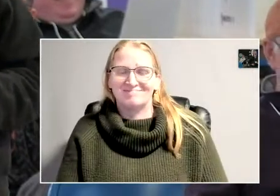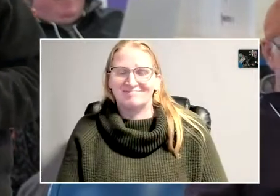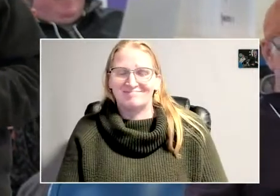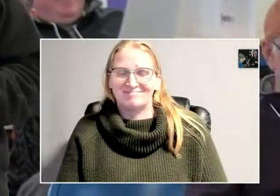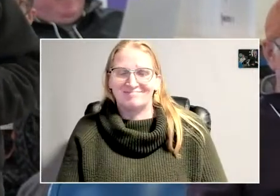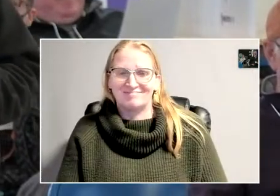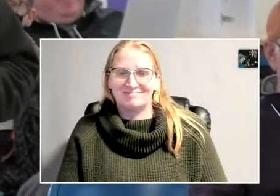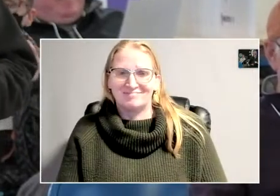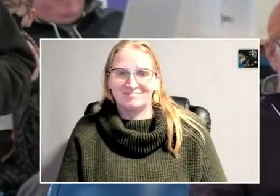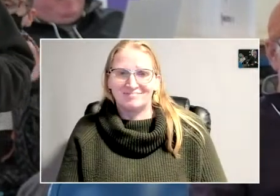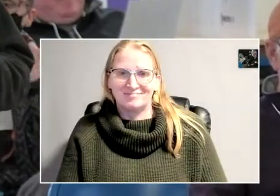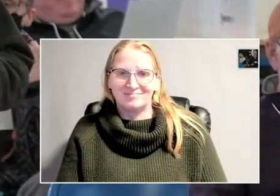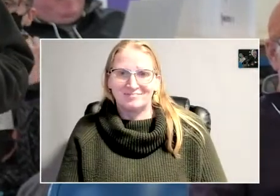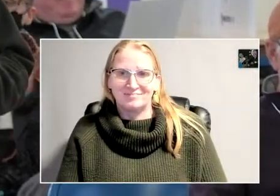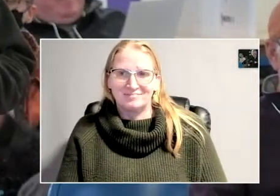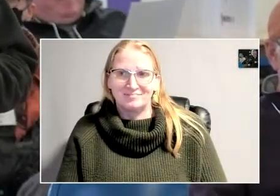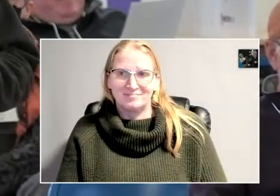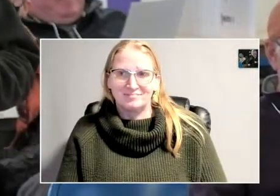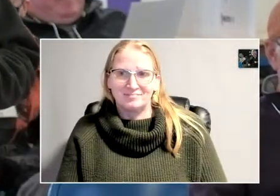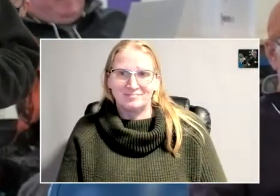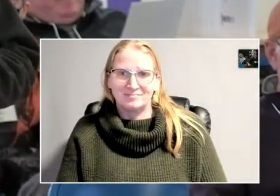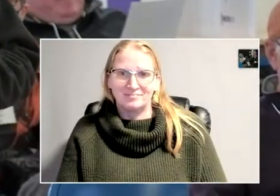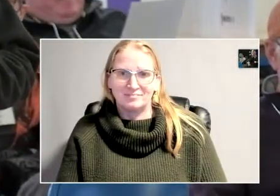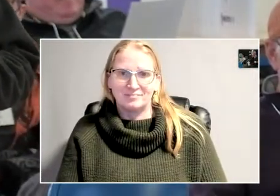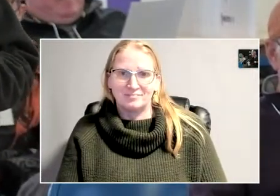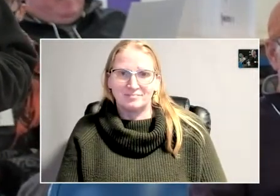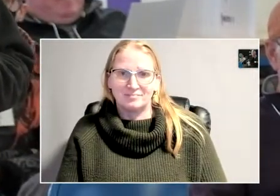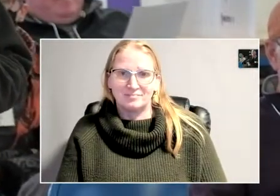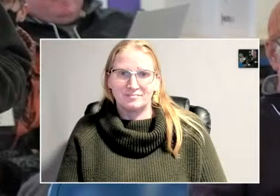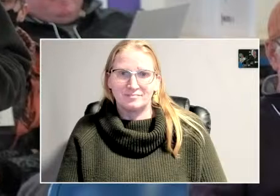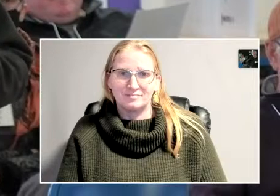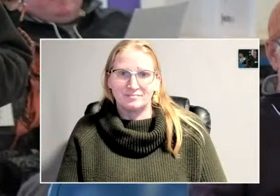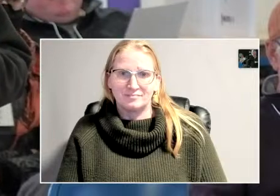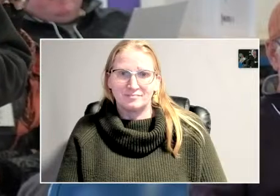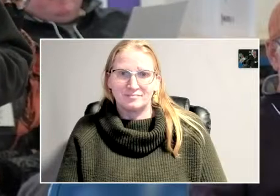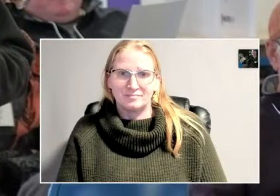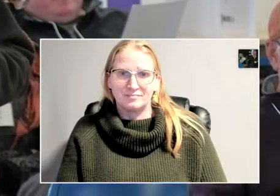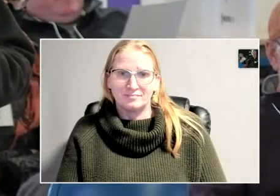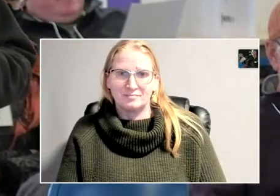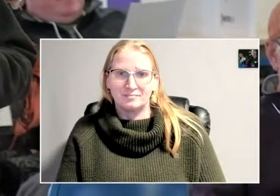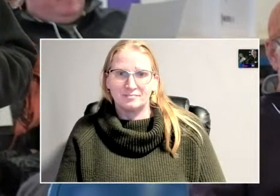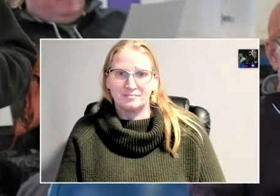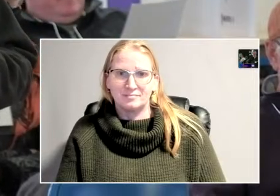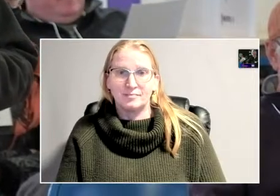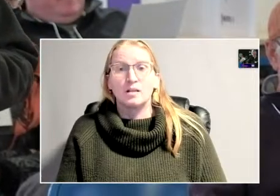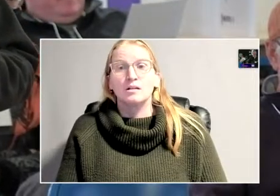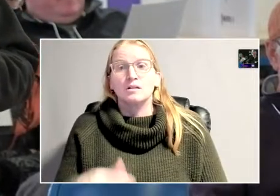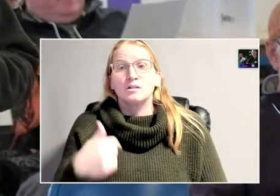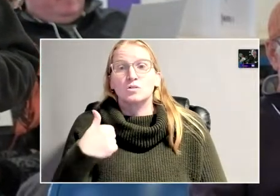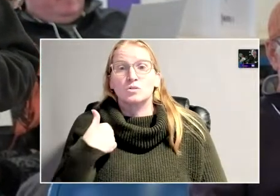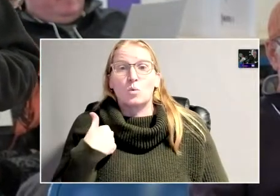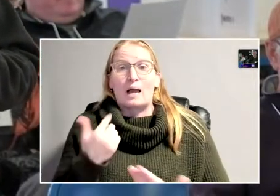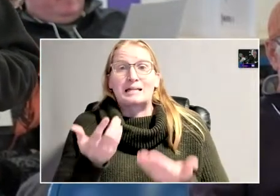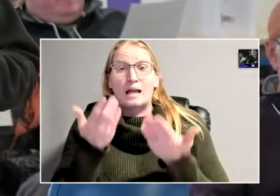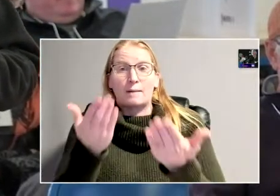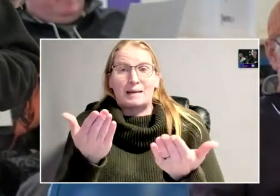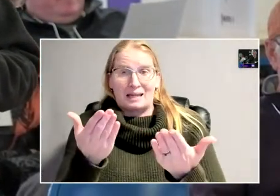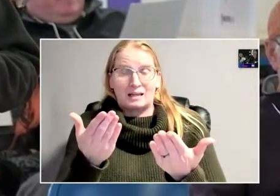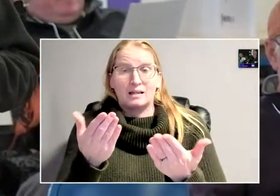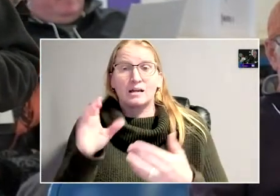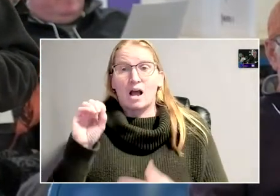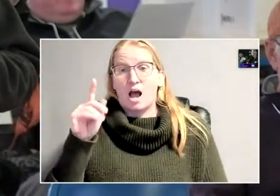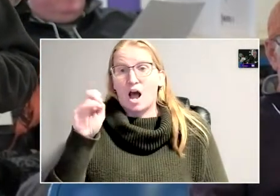Applause very good so uh I nominate for your consideration uh Oscar heler